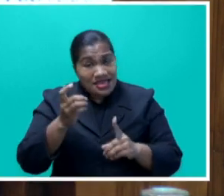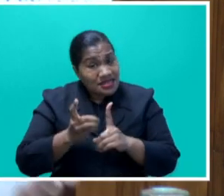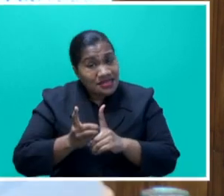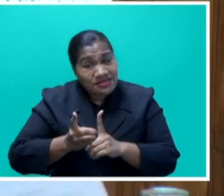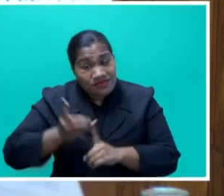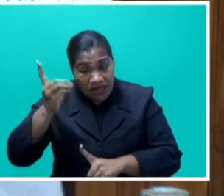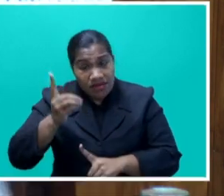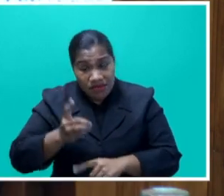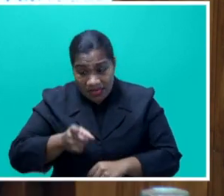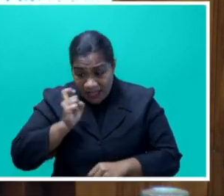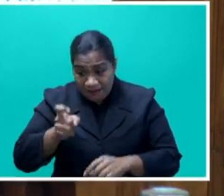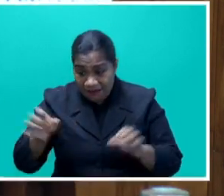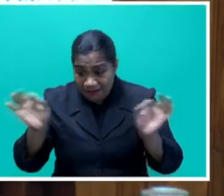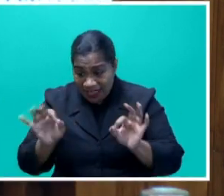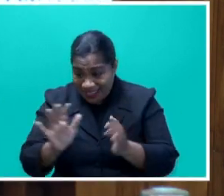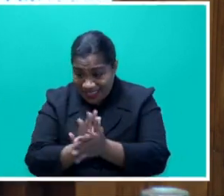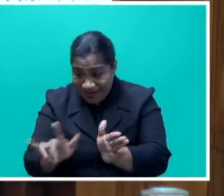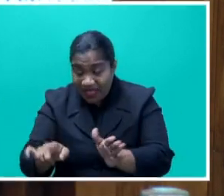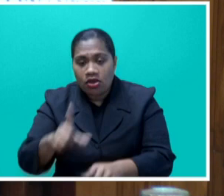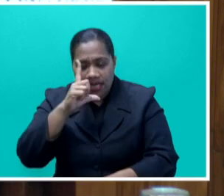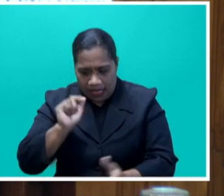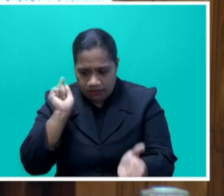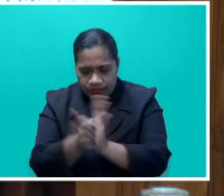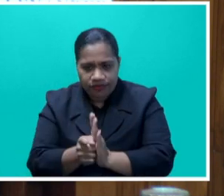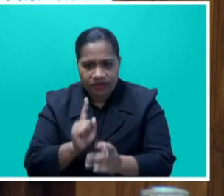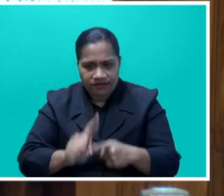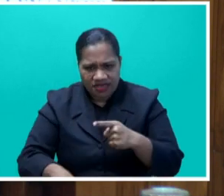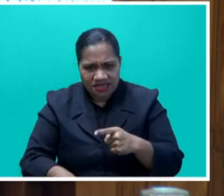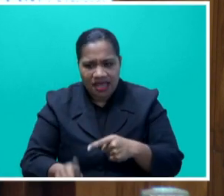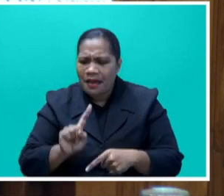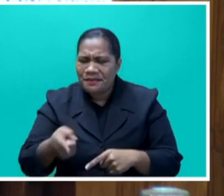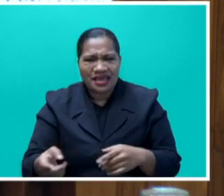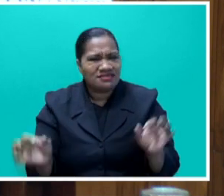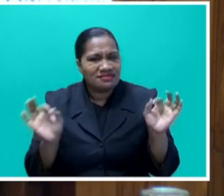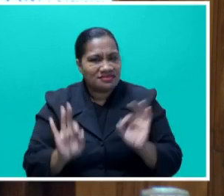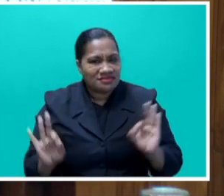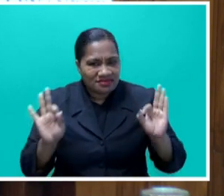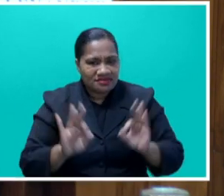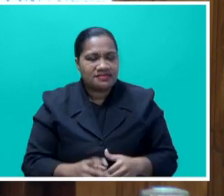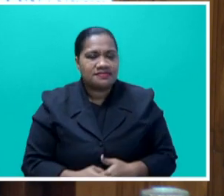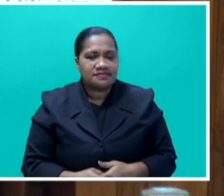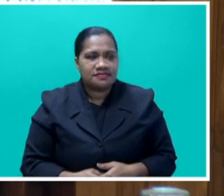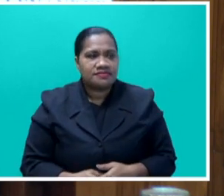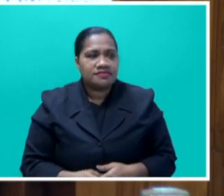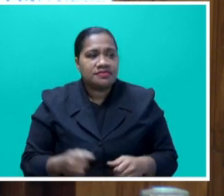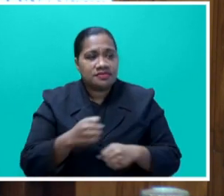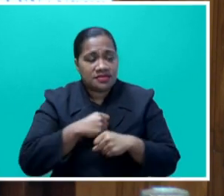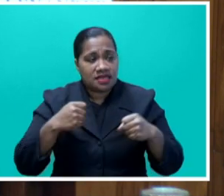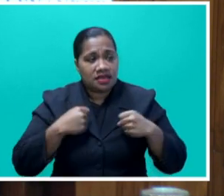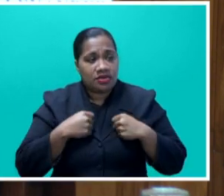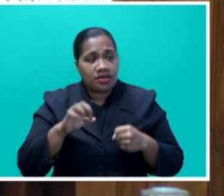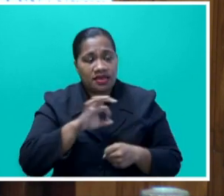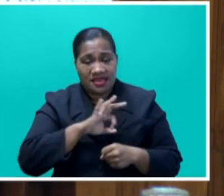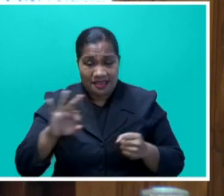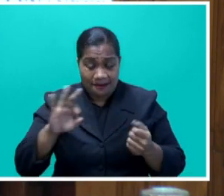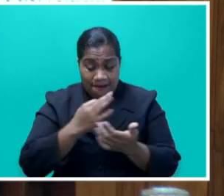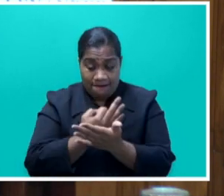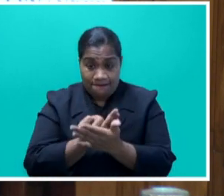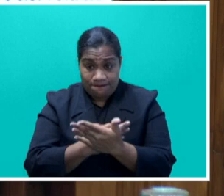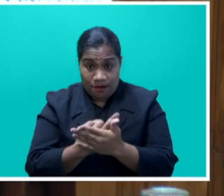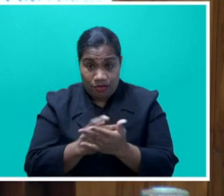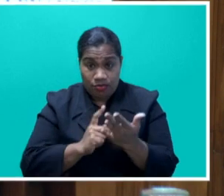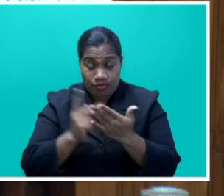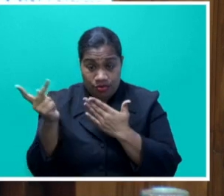faster. Our informal settlement upgrade program, as the name suggests, is an in-situ program